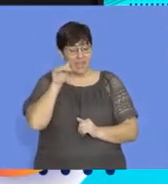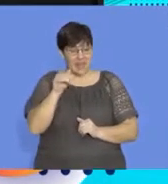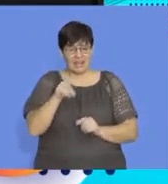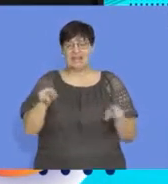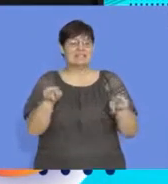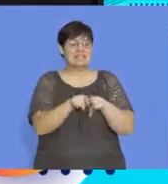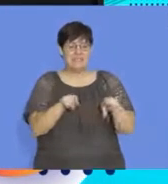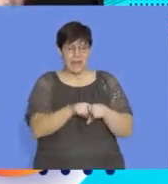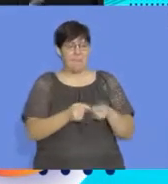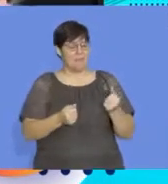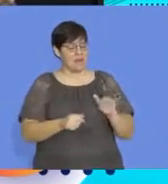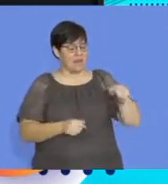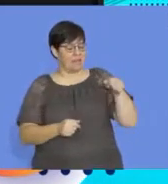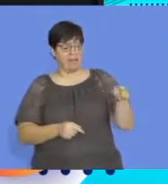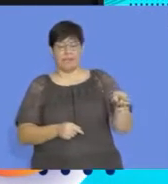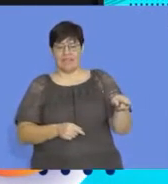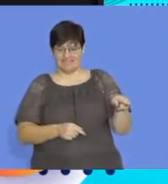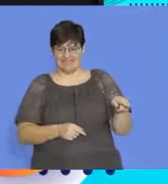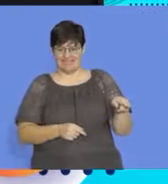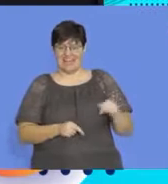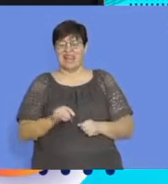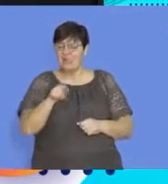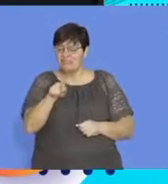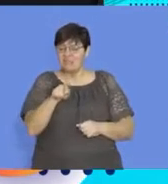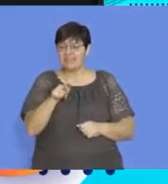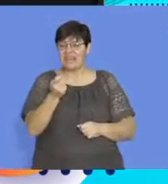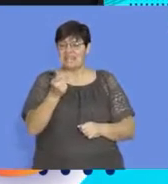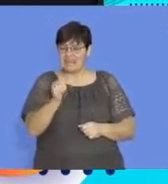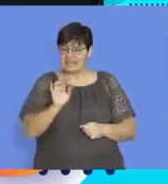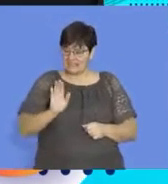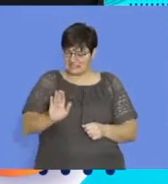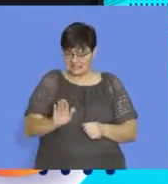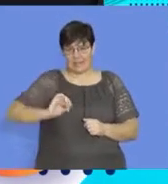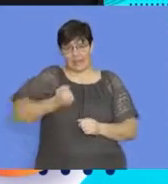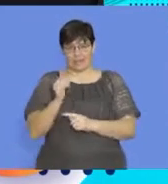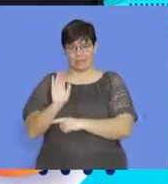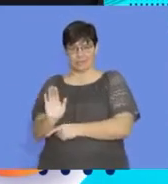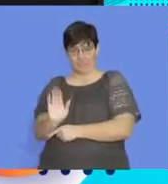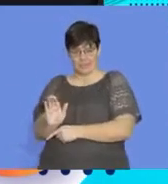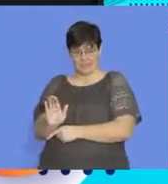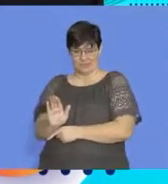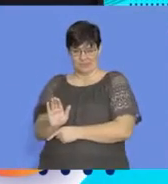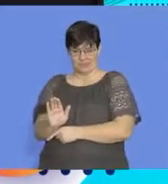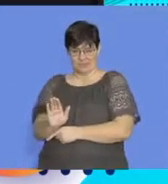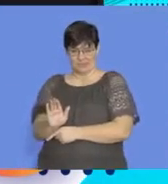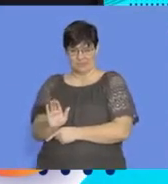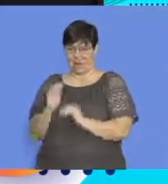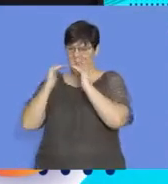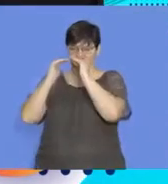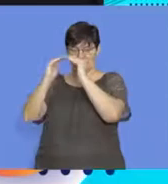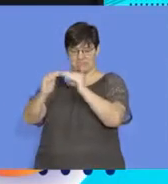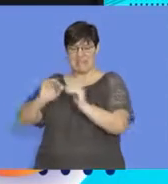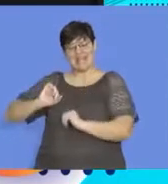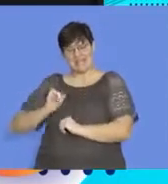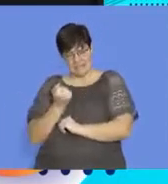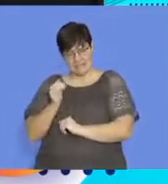bank. What it is a place where seeds are stored, all right? Where seeds are stored. We store them, all right,